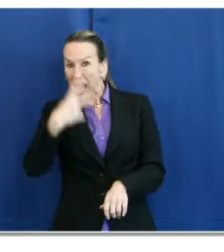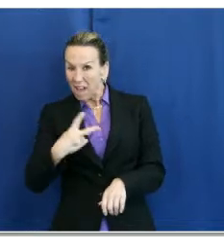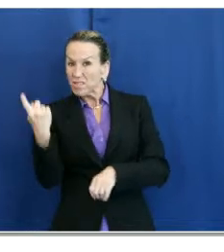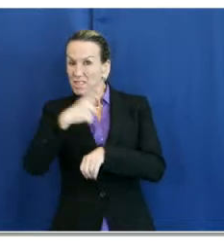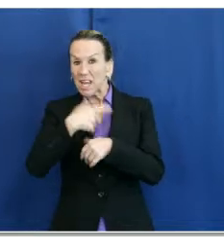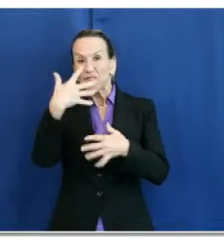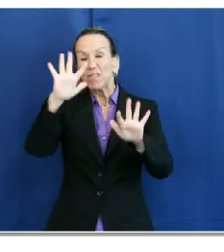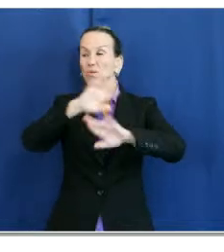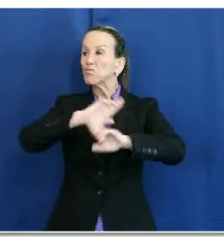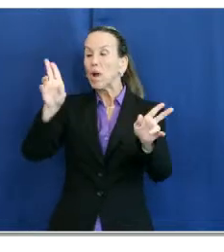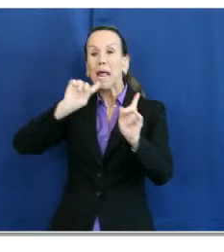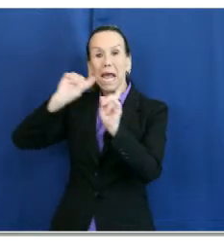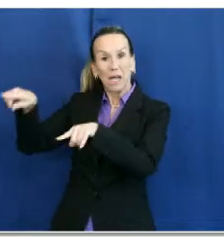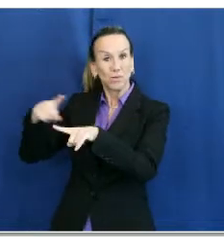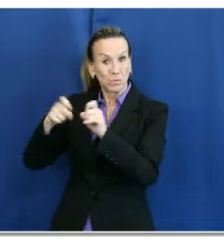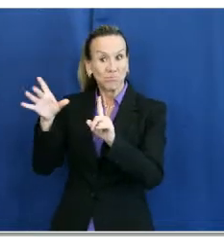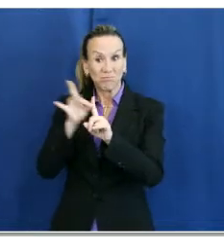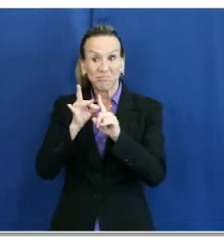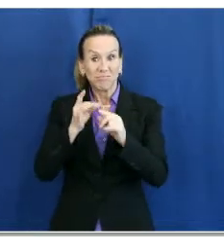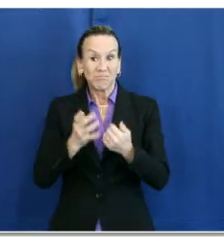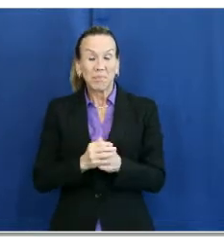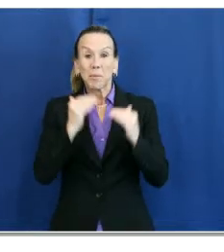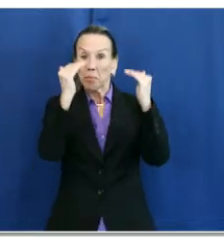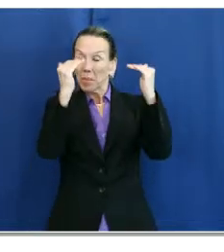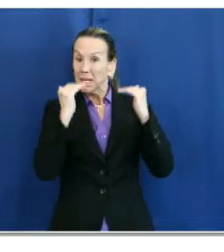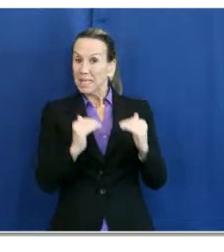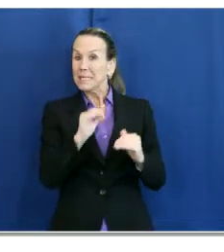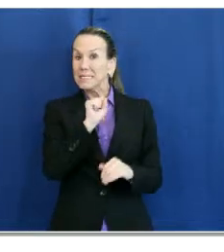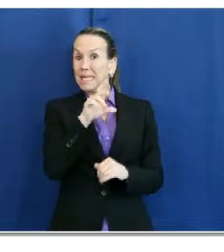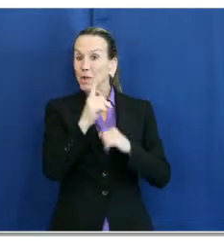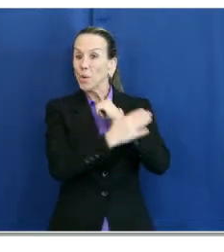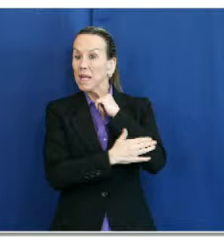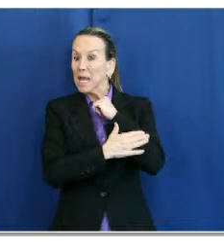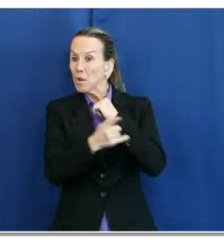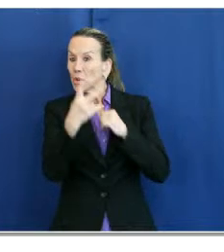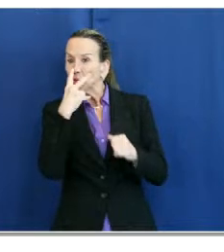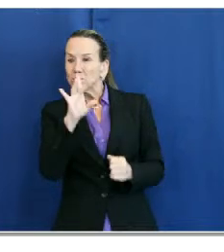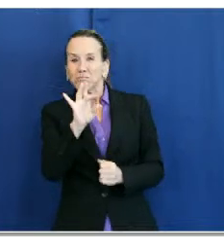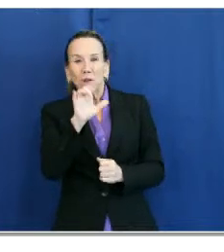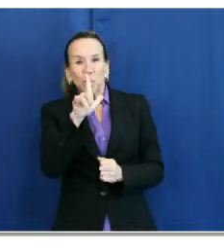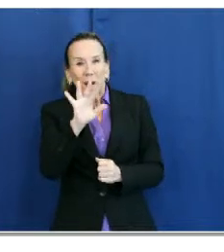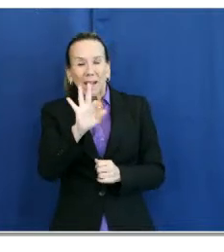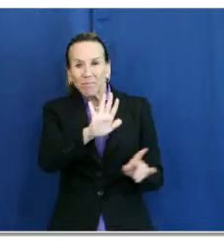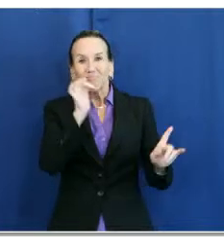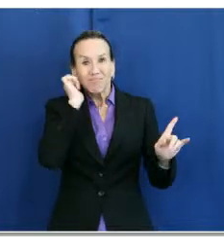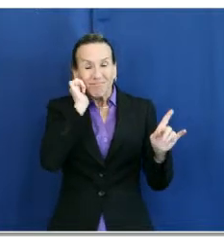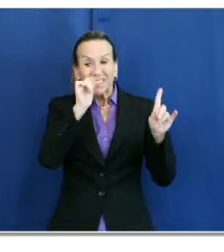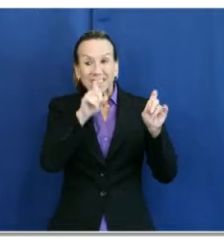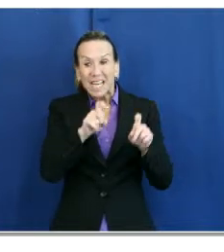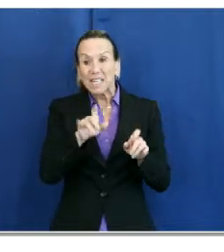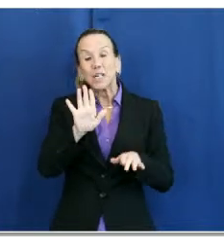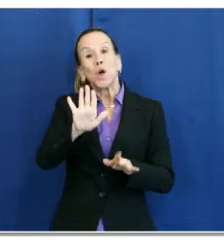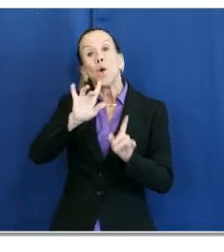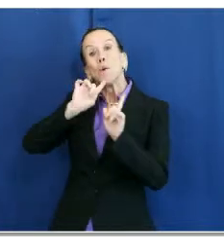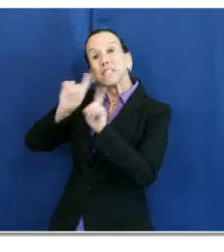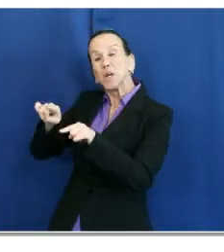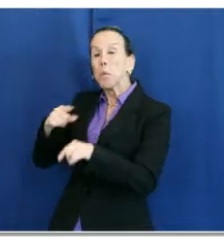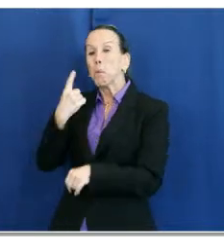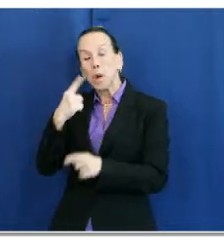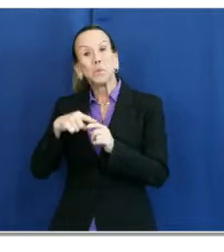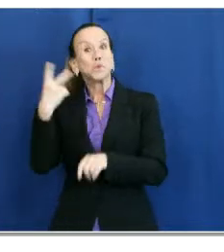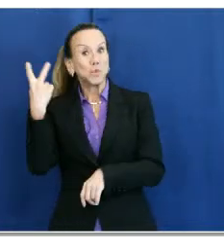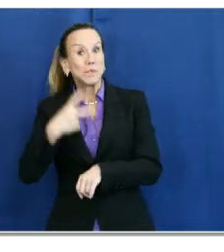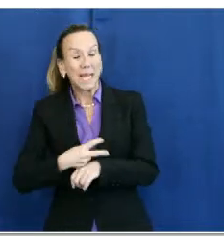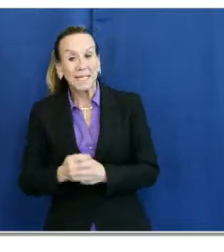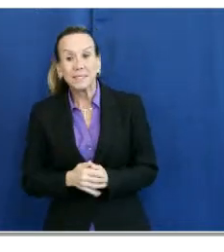see the county public health lab right below that, 829 daily average with a turnaround between 1 and 2 days. The county